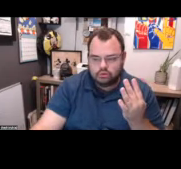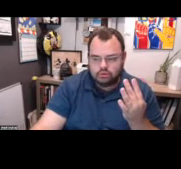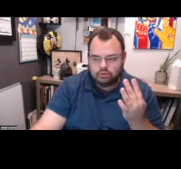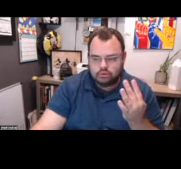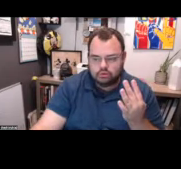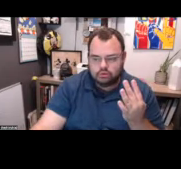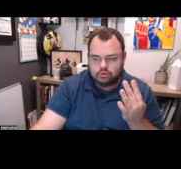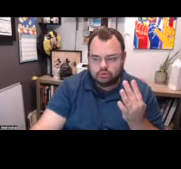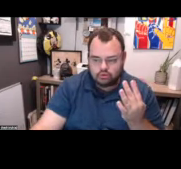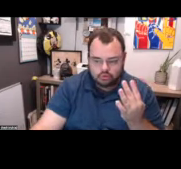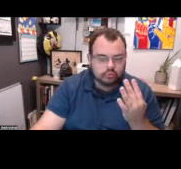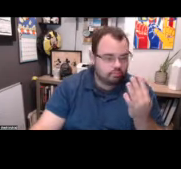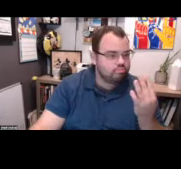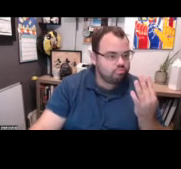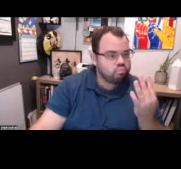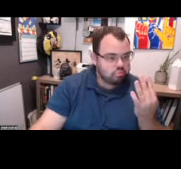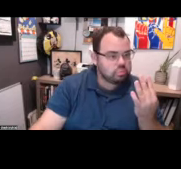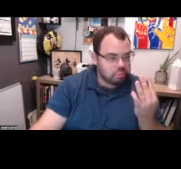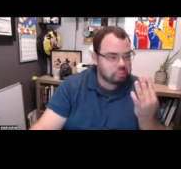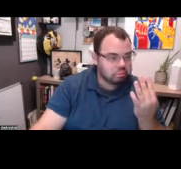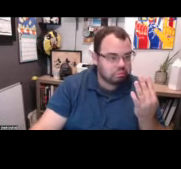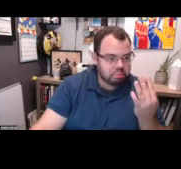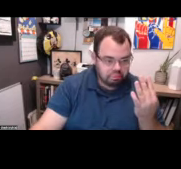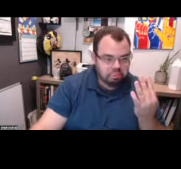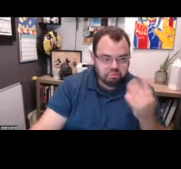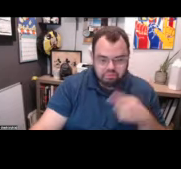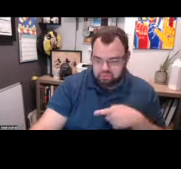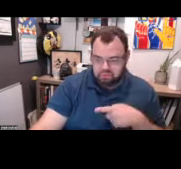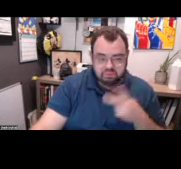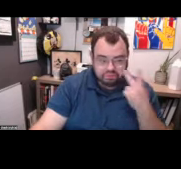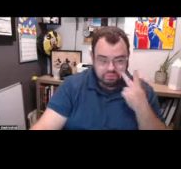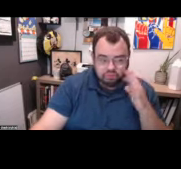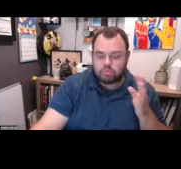right here. There's little follicles right there,